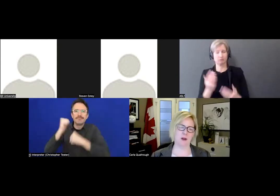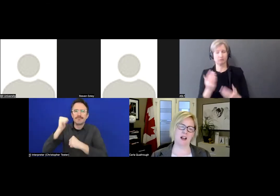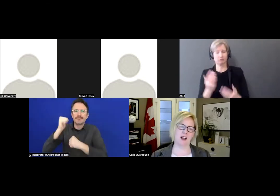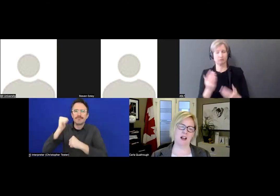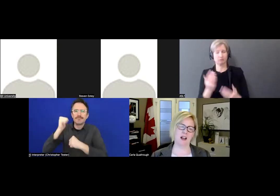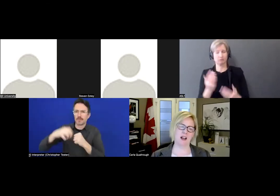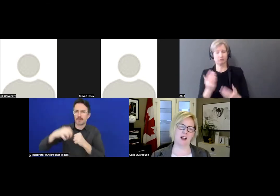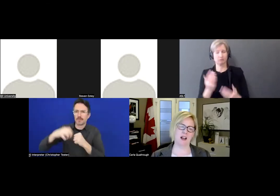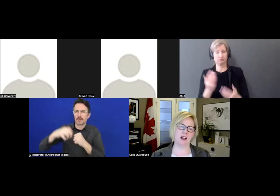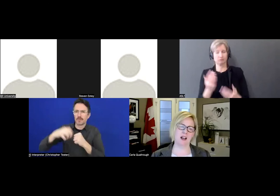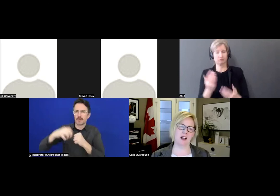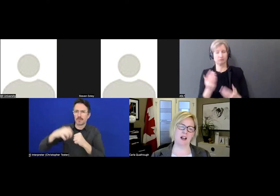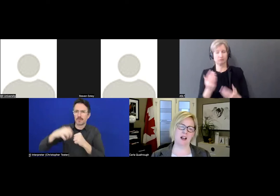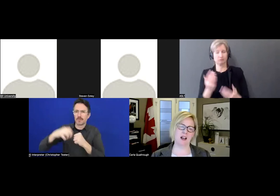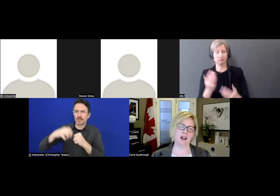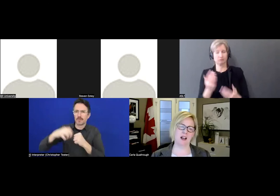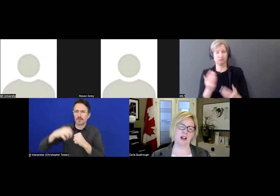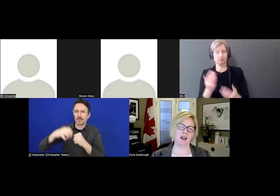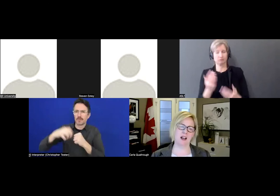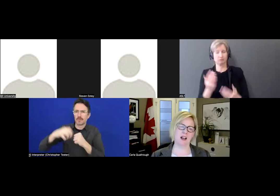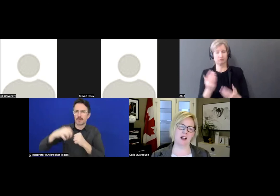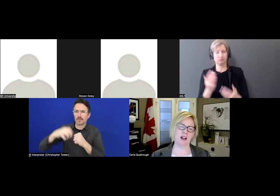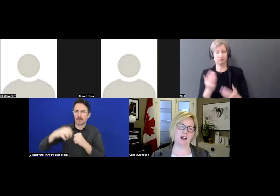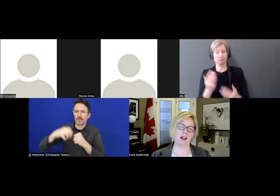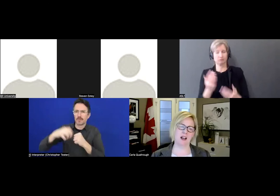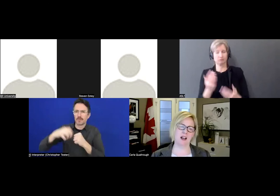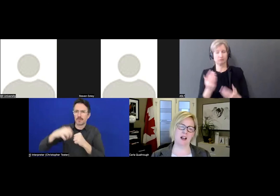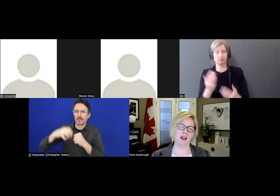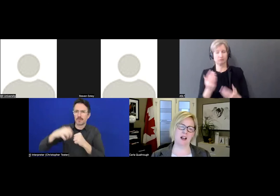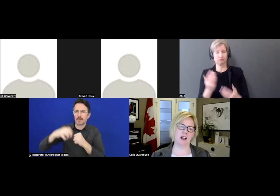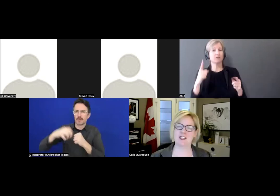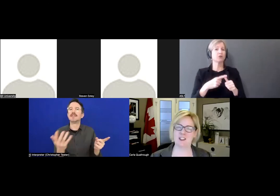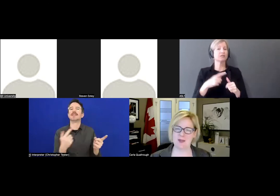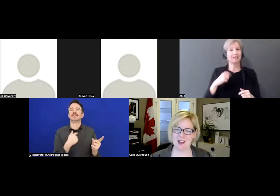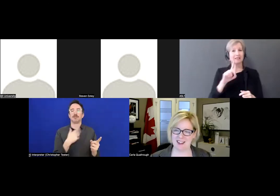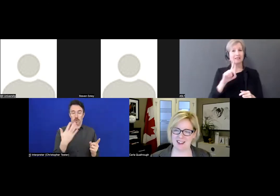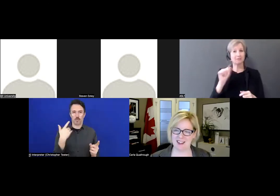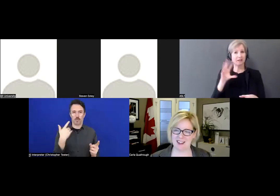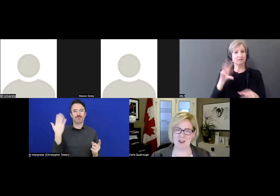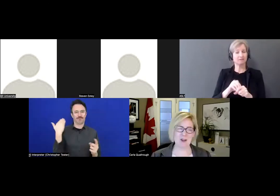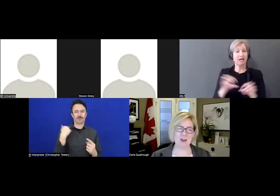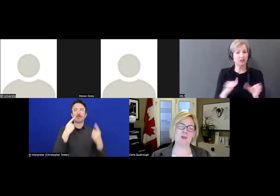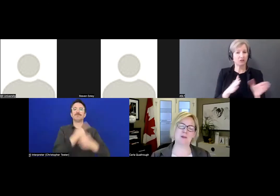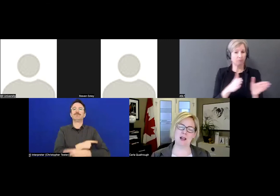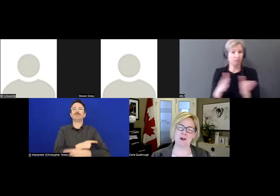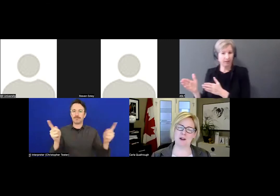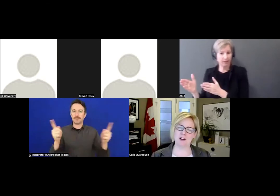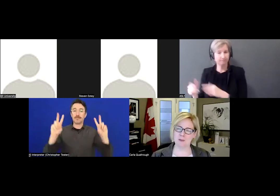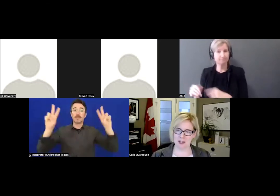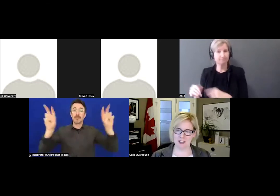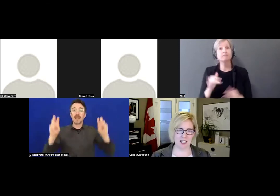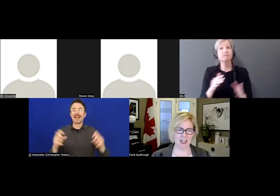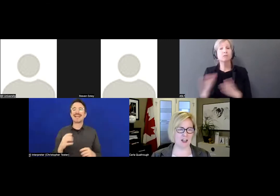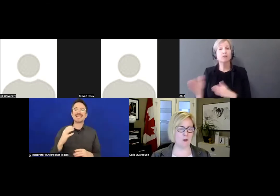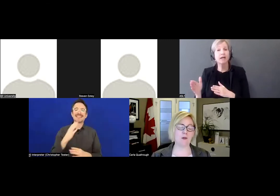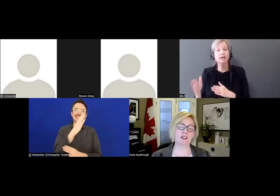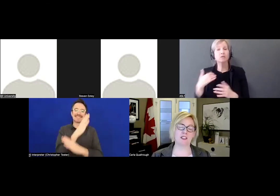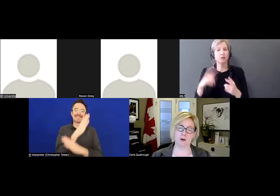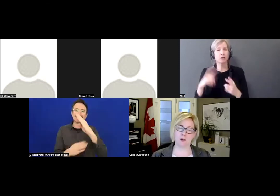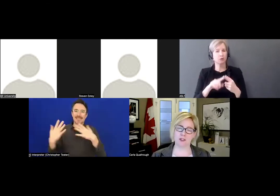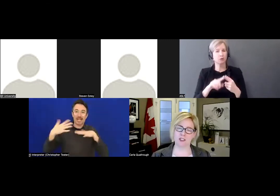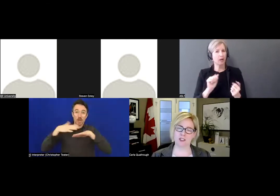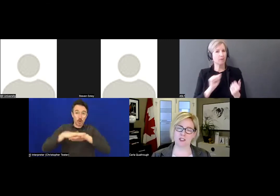Last year, we announced Canada's first ever Disability Inclusion Action Plan. Through this plan, we are committed to taking a human